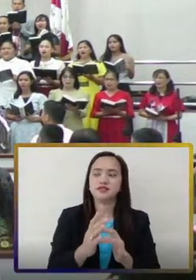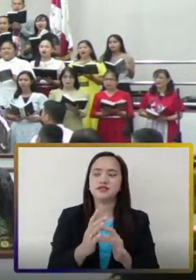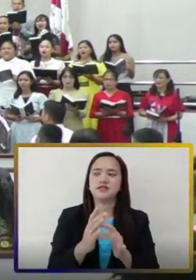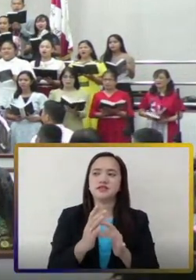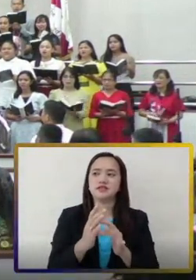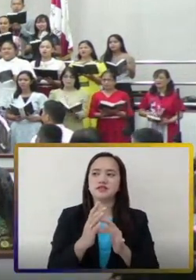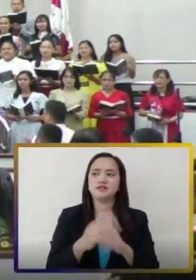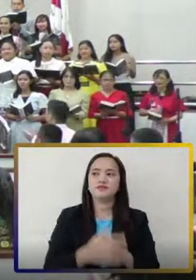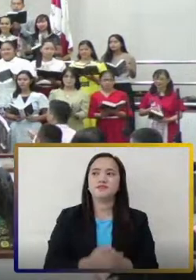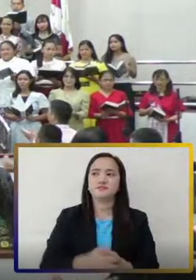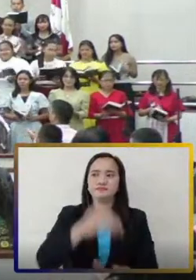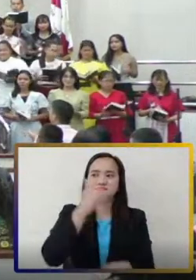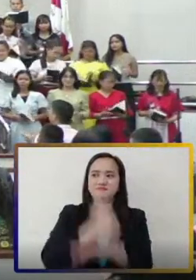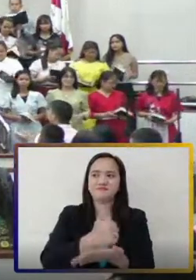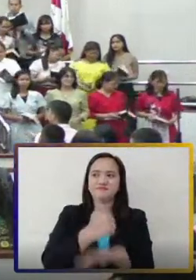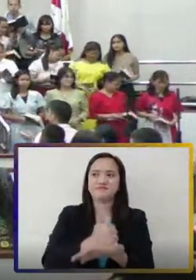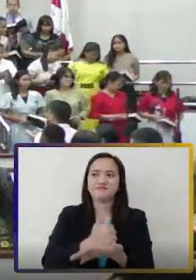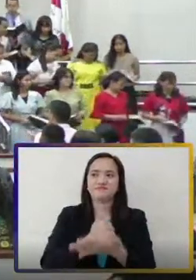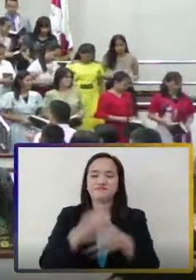Jesus.